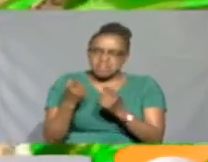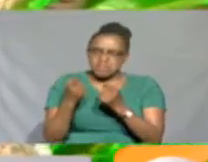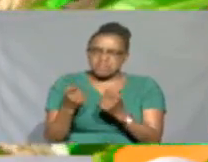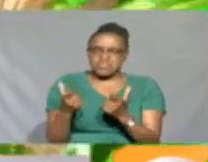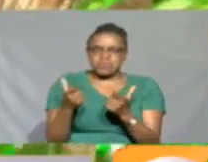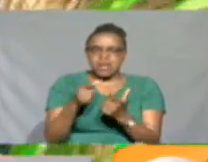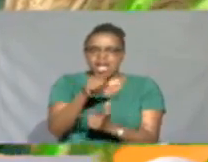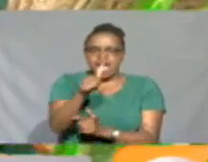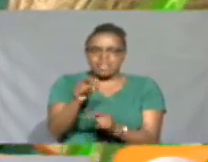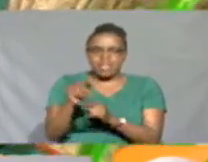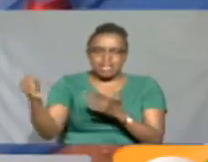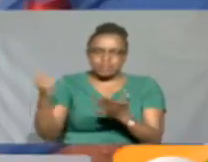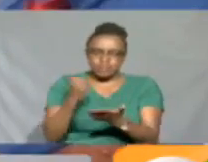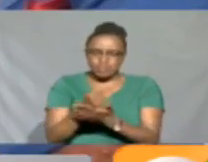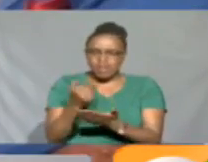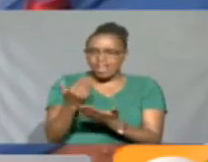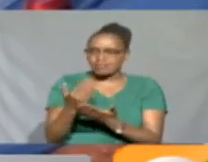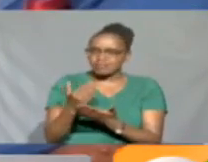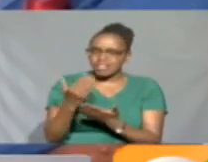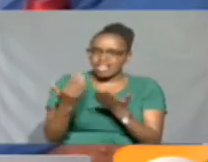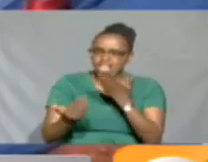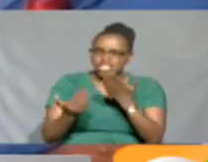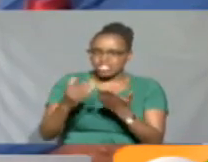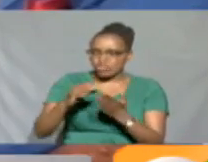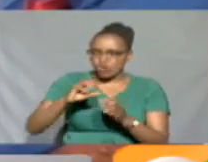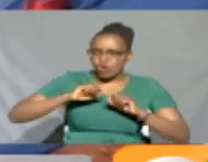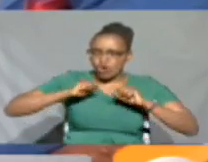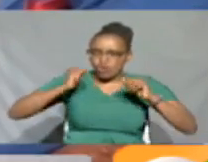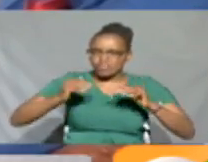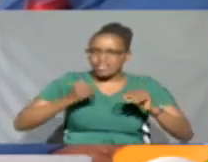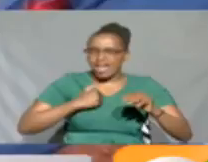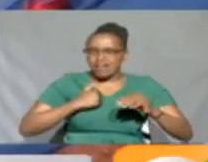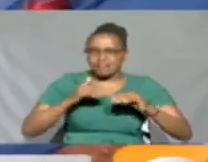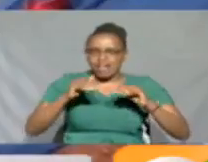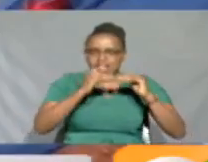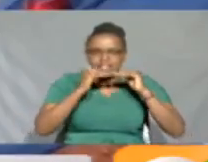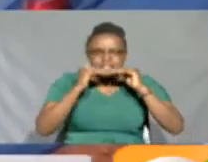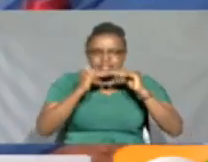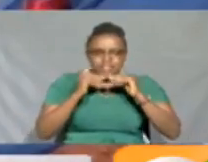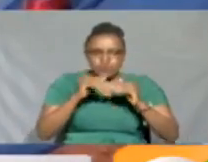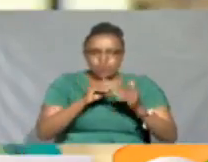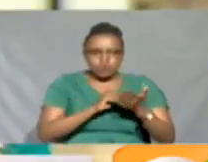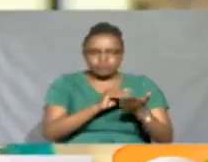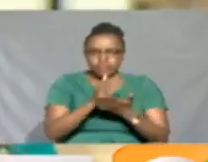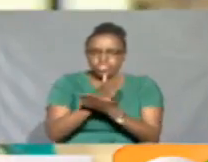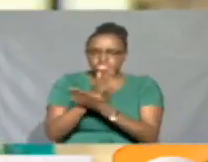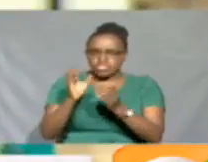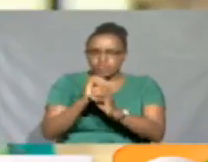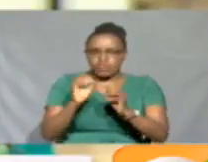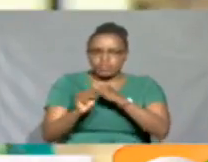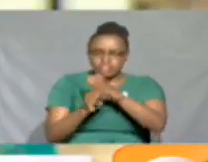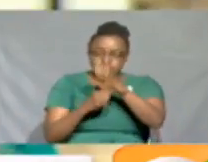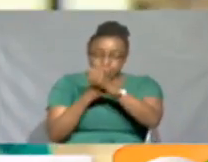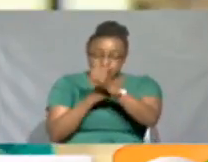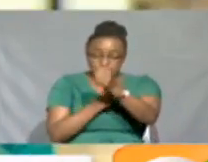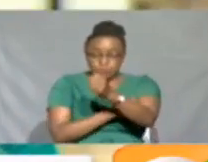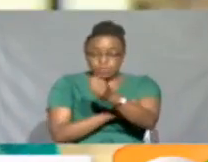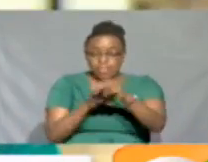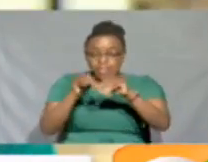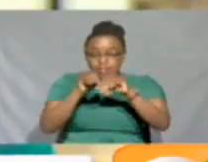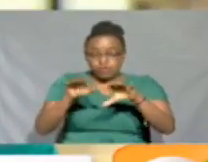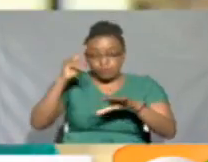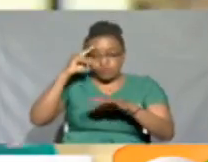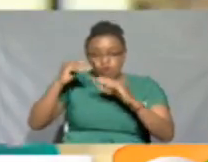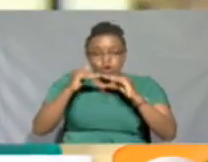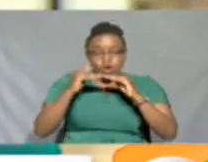them, others have employed clinic officers, doctors, and so there is no equal distribution. We support, yes, devolvement of health, but to